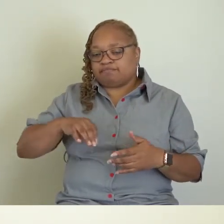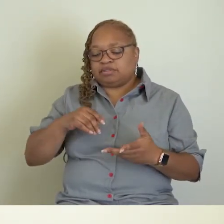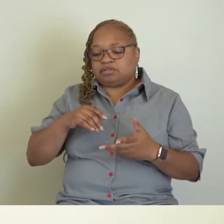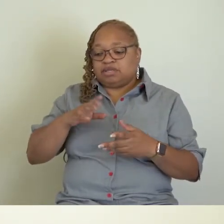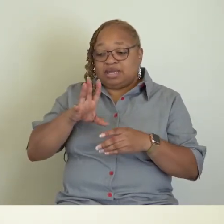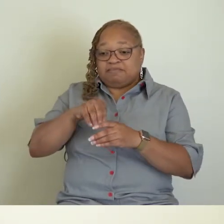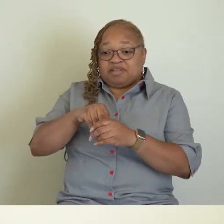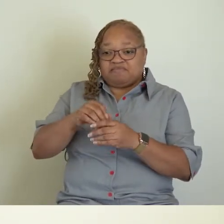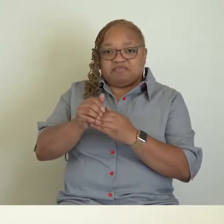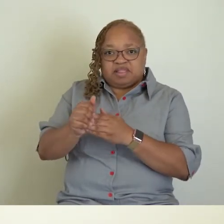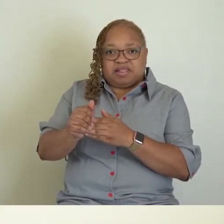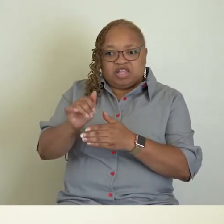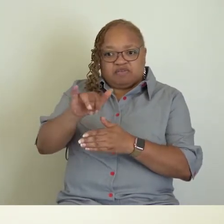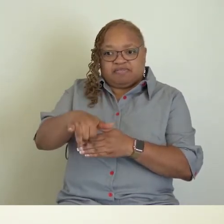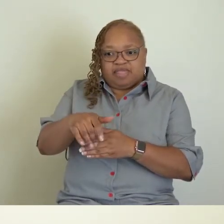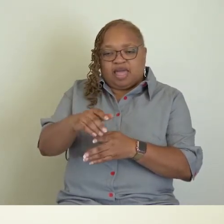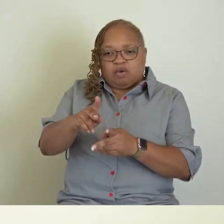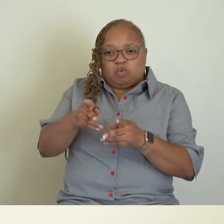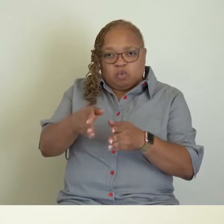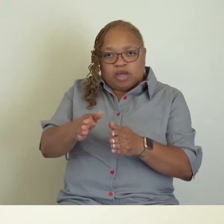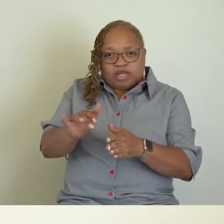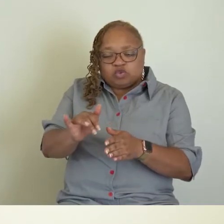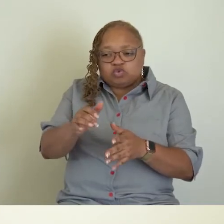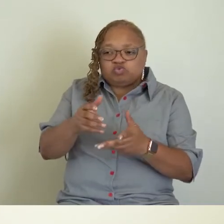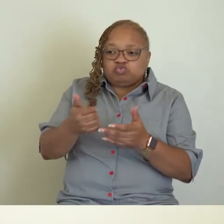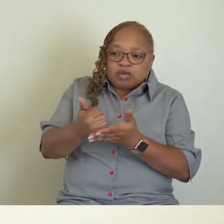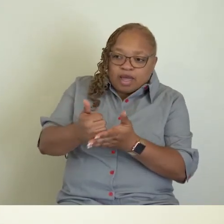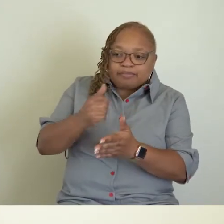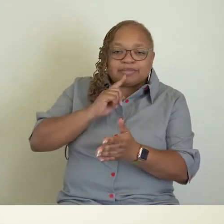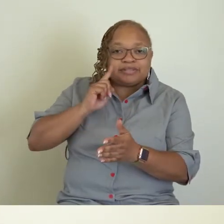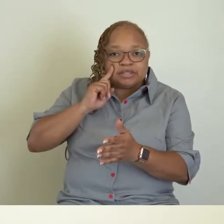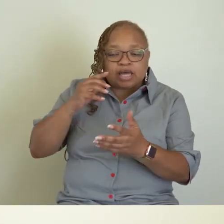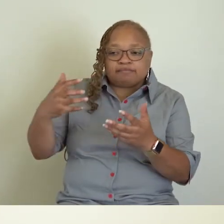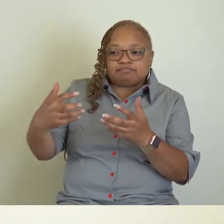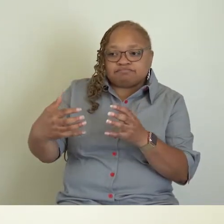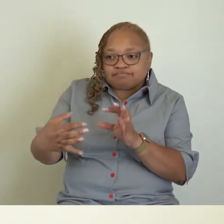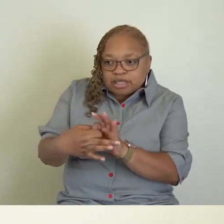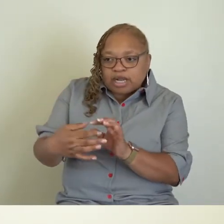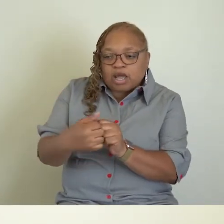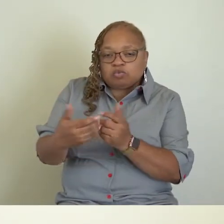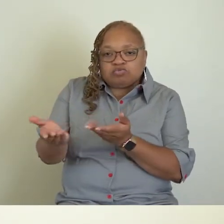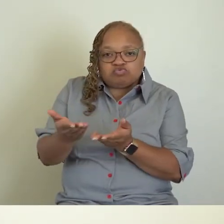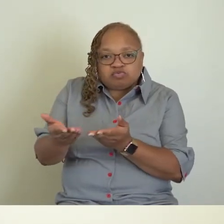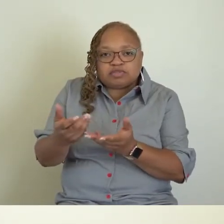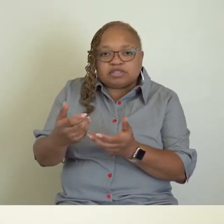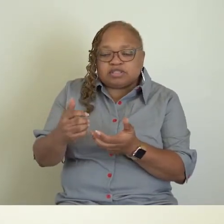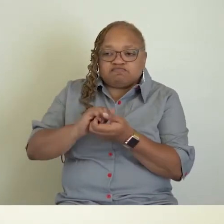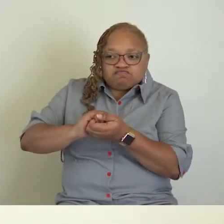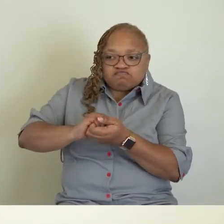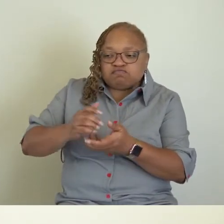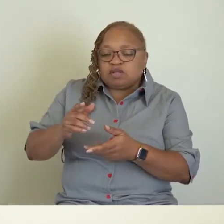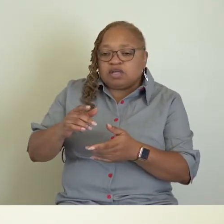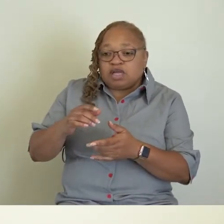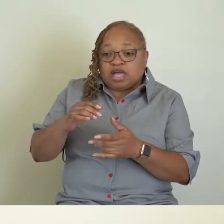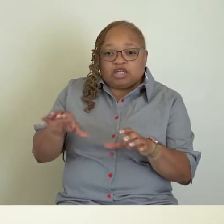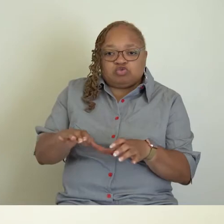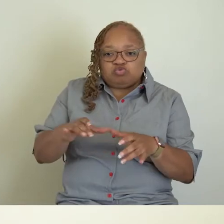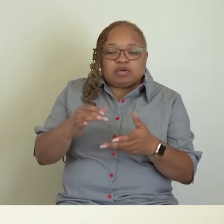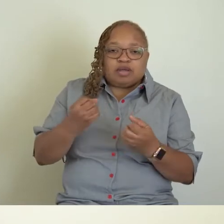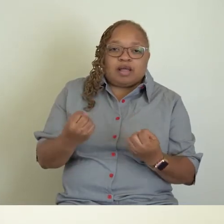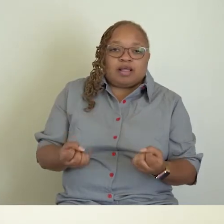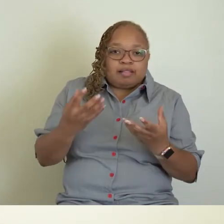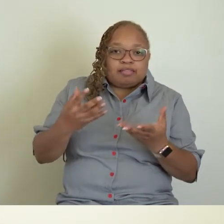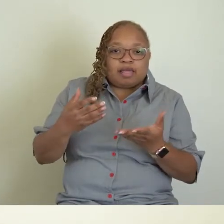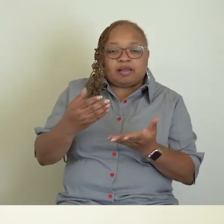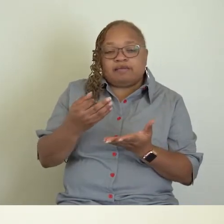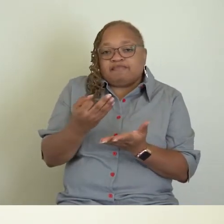aspect, helping the deaf, connecting them to resources and services. And then we also did a lot of fundraising. And so we would go